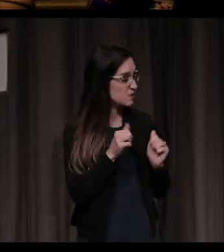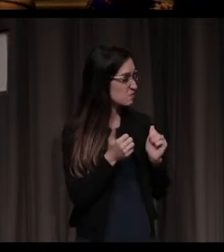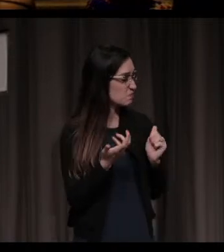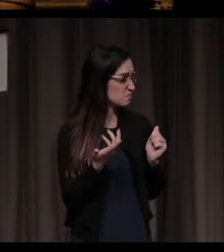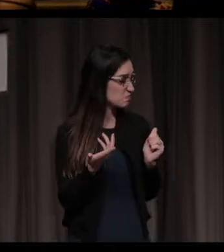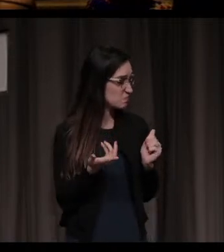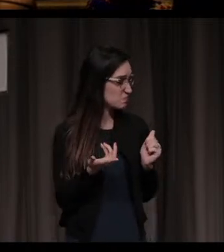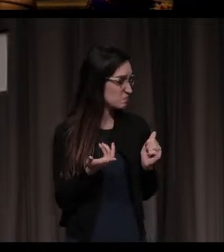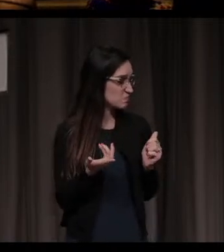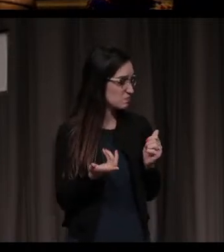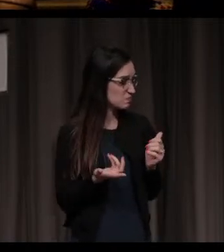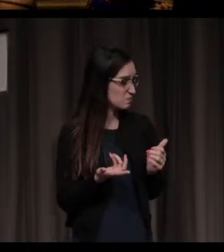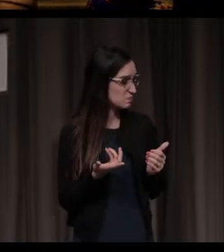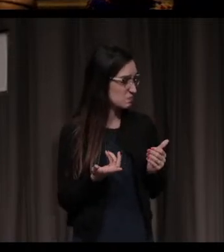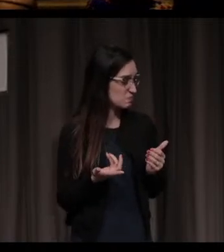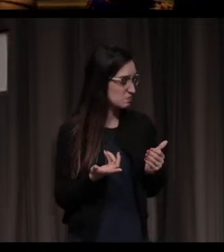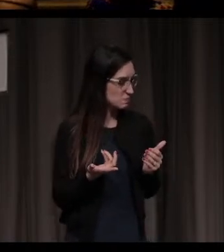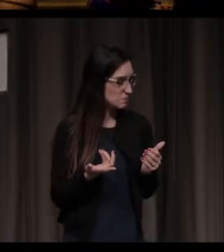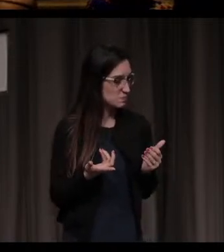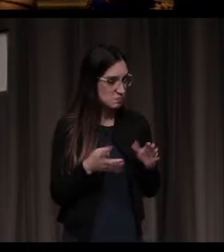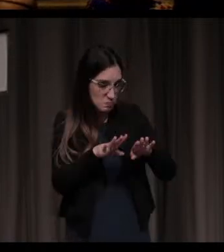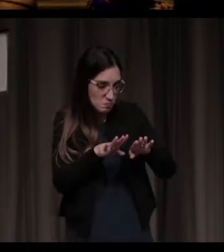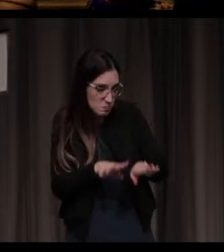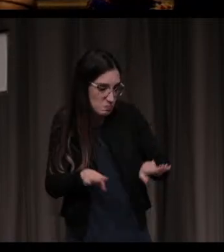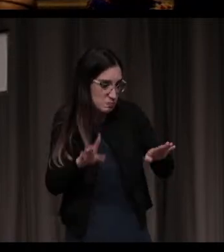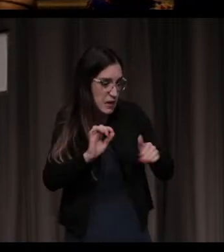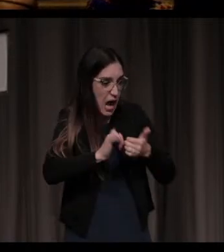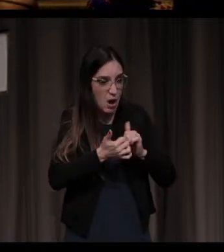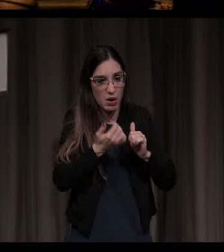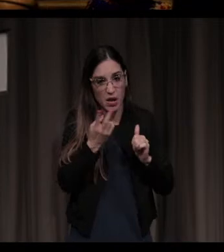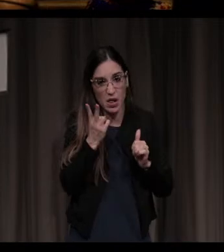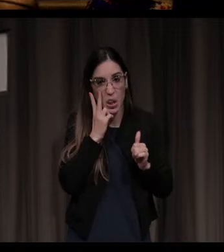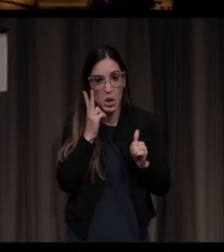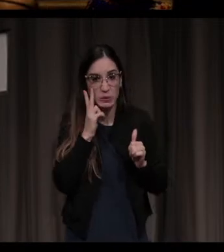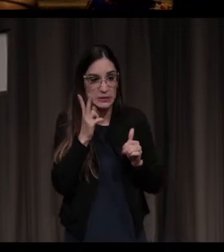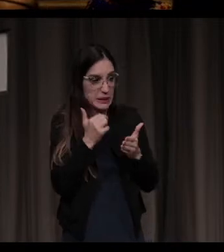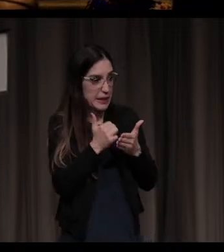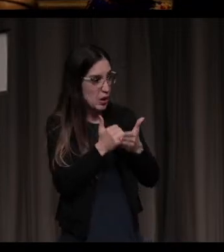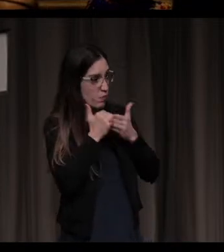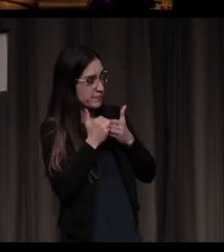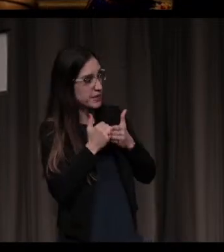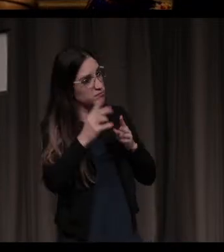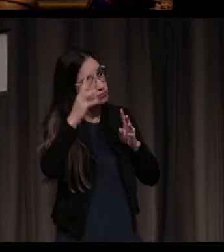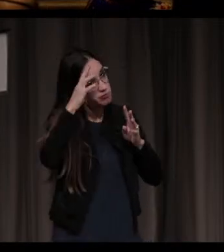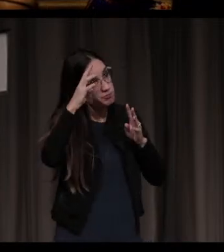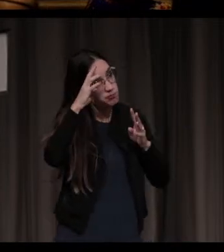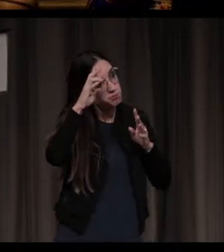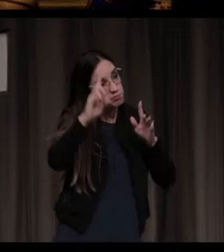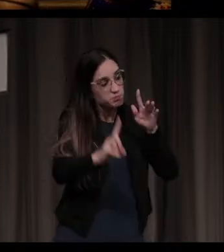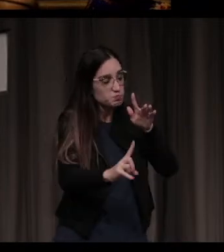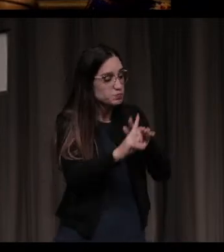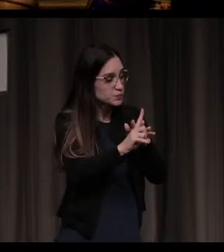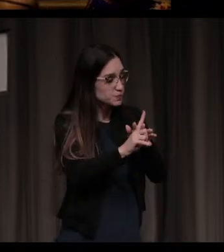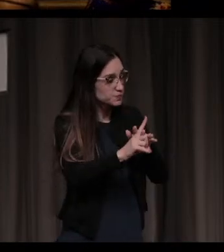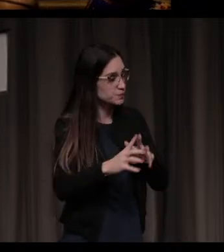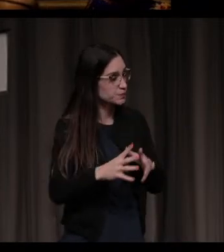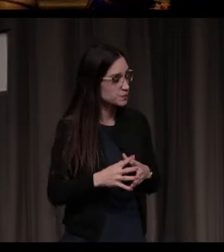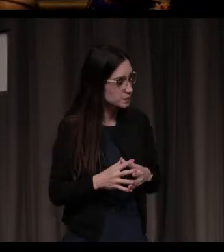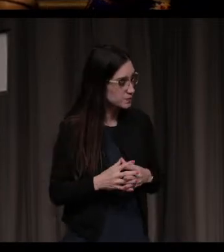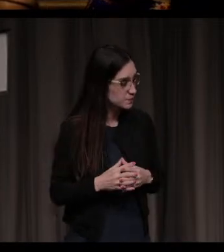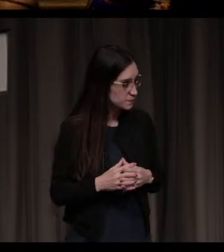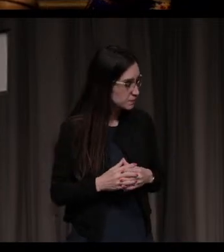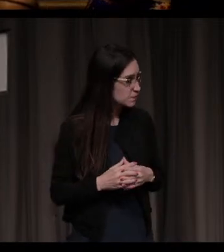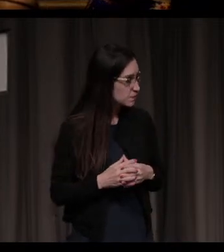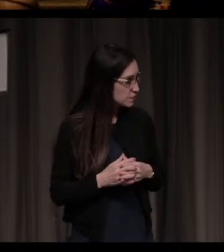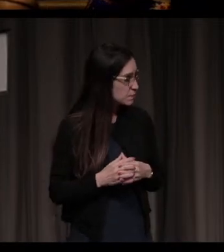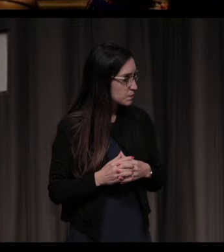most of the ways for it helps me in a way. Yeah. I think I'm getting it right. No, that's a good guide,